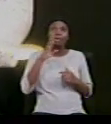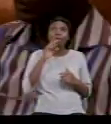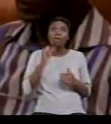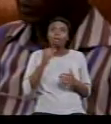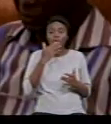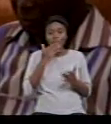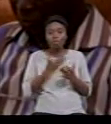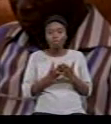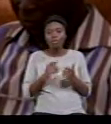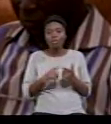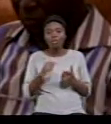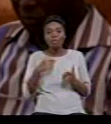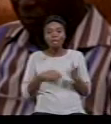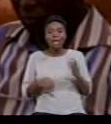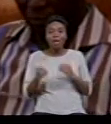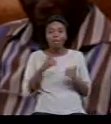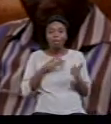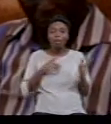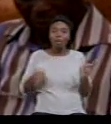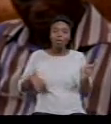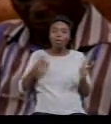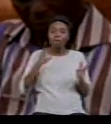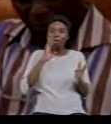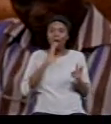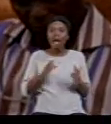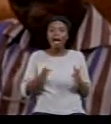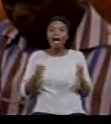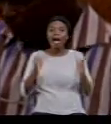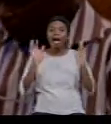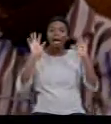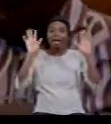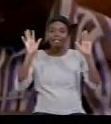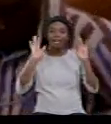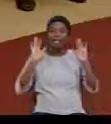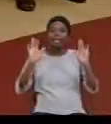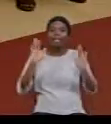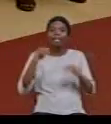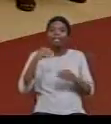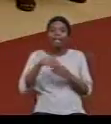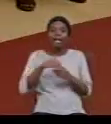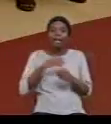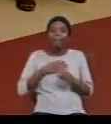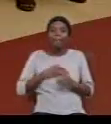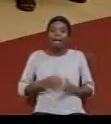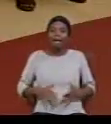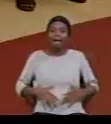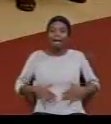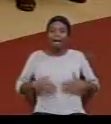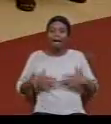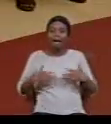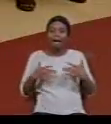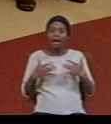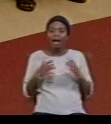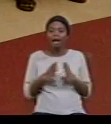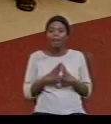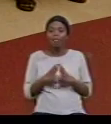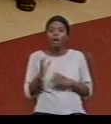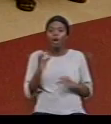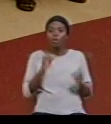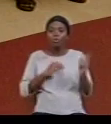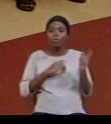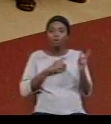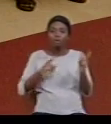you are so good to me. Oh Lord, you are excellent in my